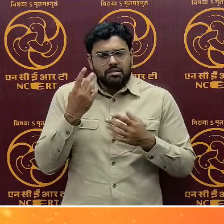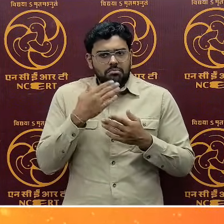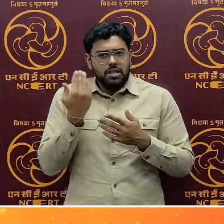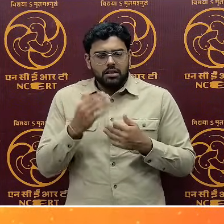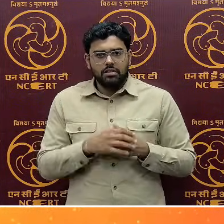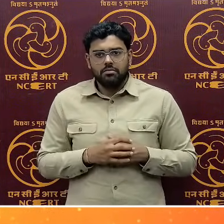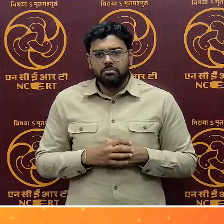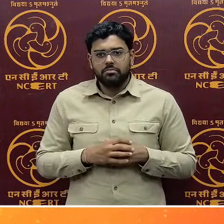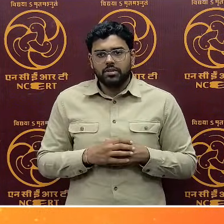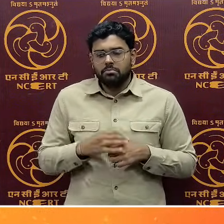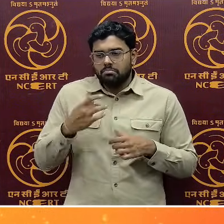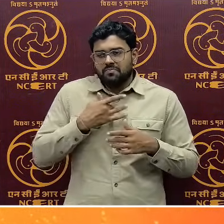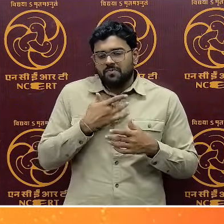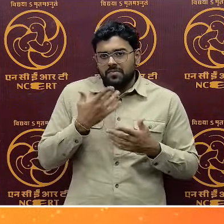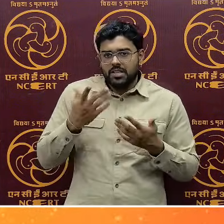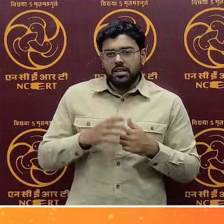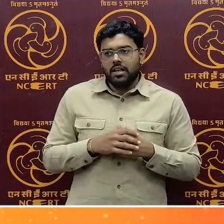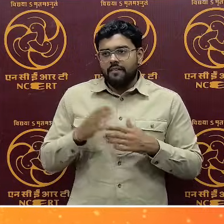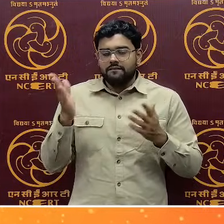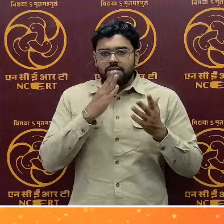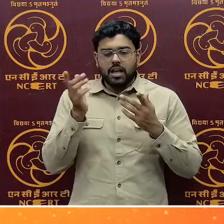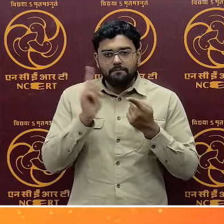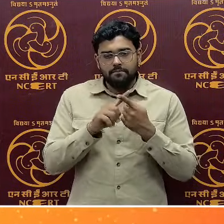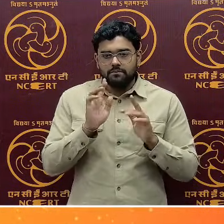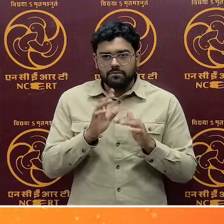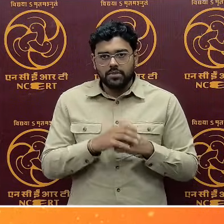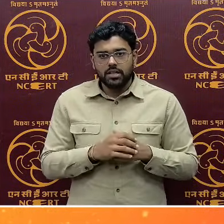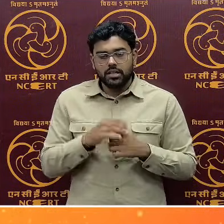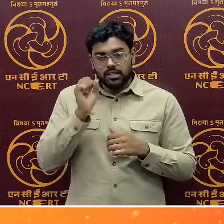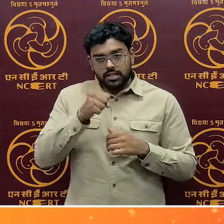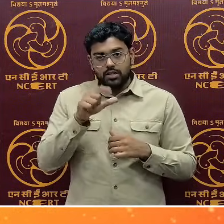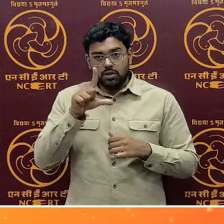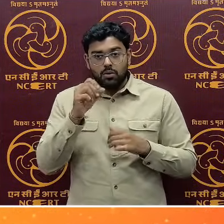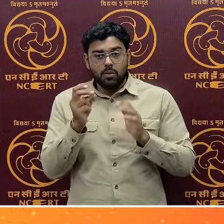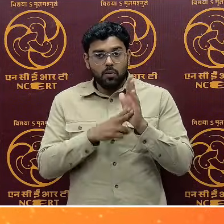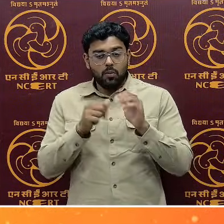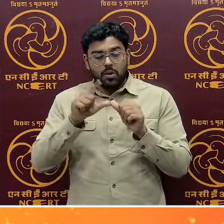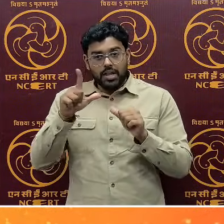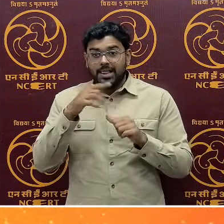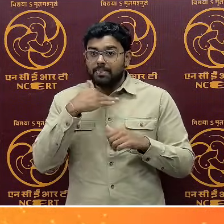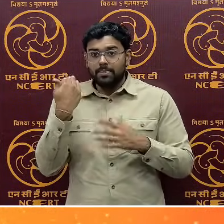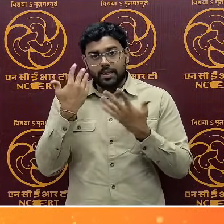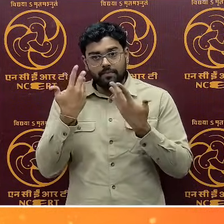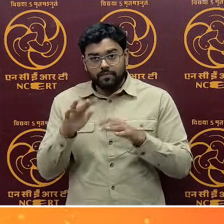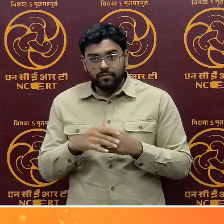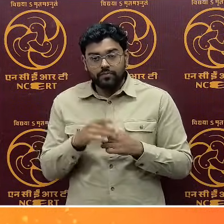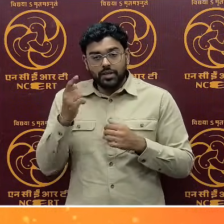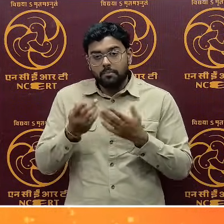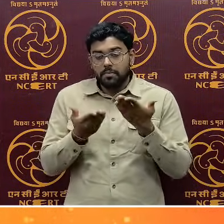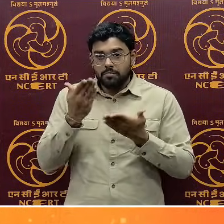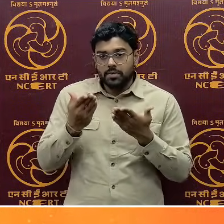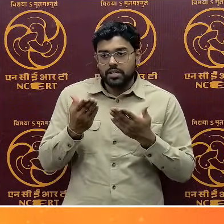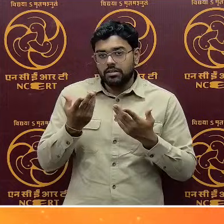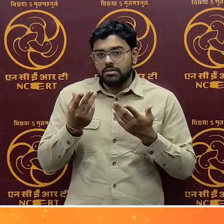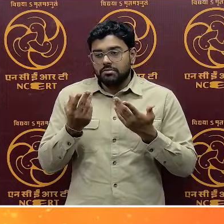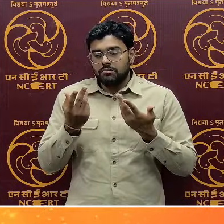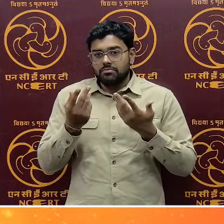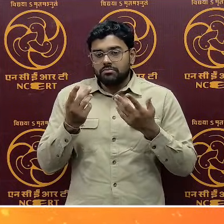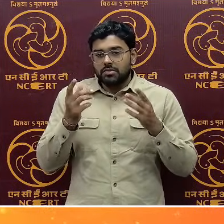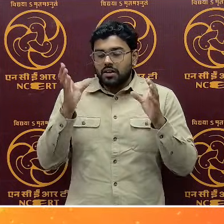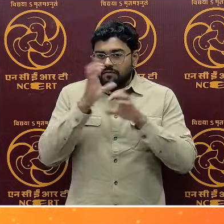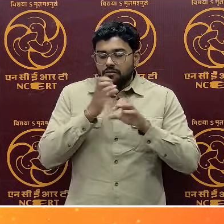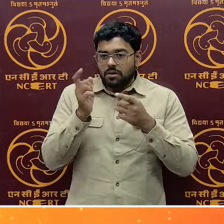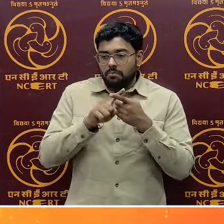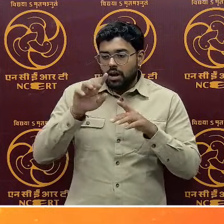surely have this air of mystery. So, yes, the Nolan's death is mysterious, and Mrs. Brown inquired the